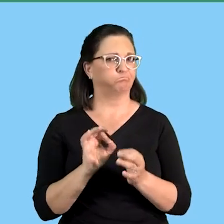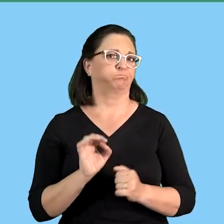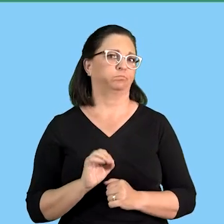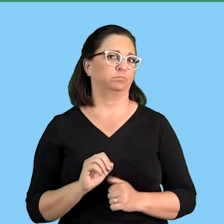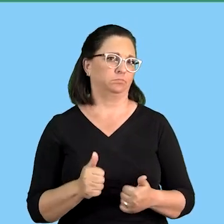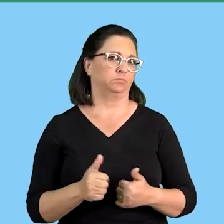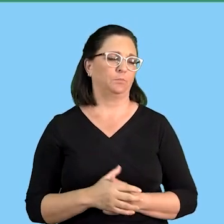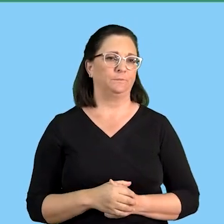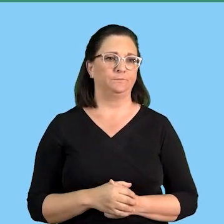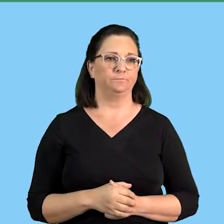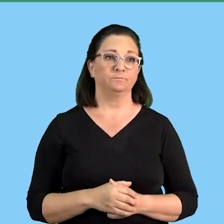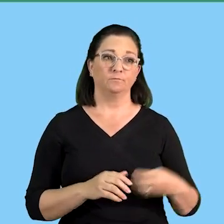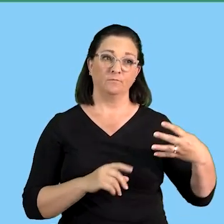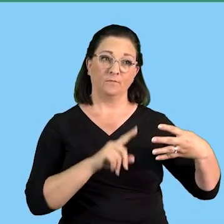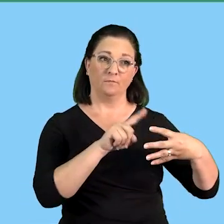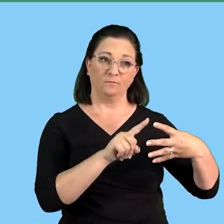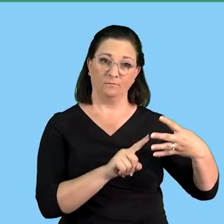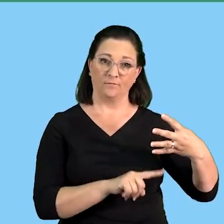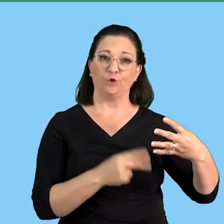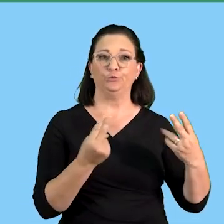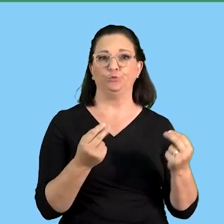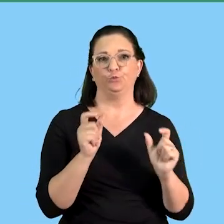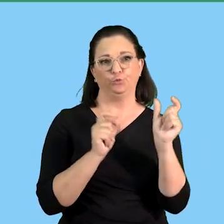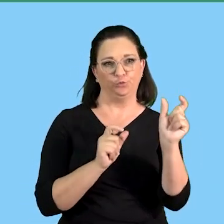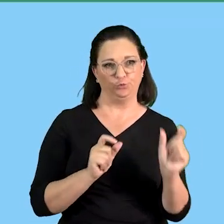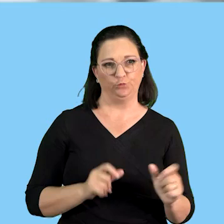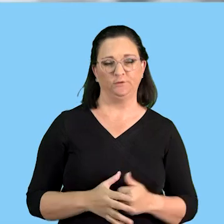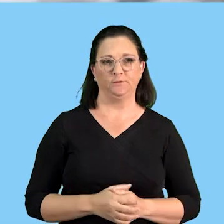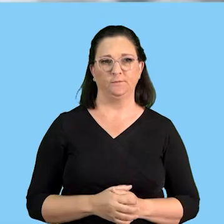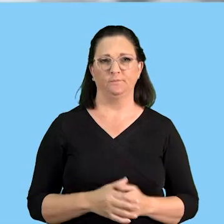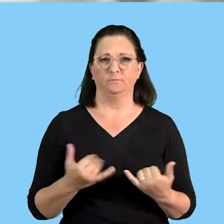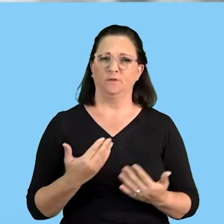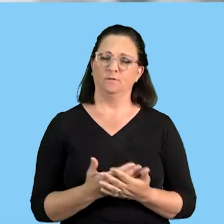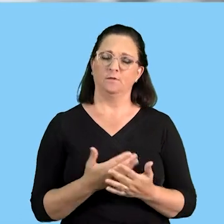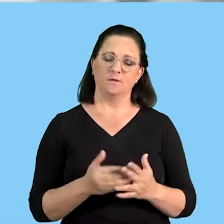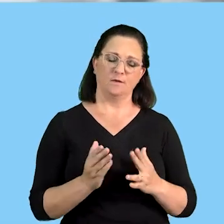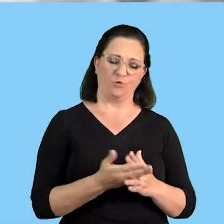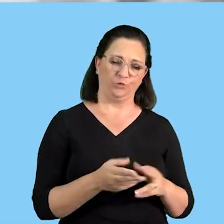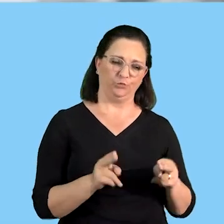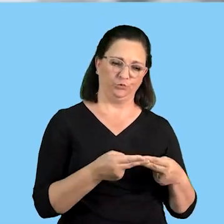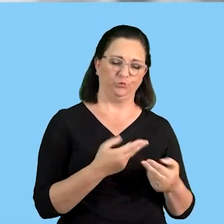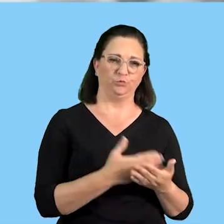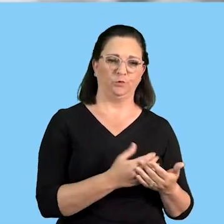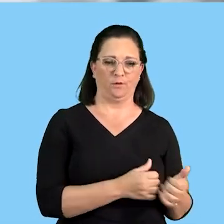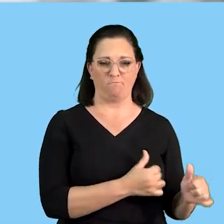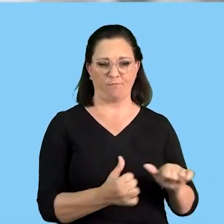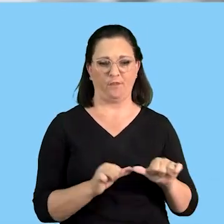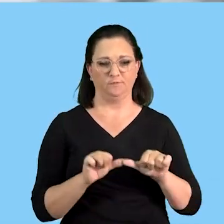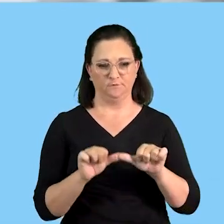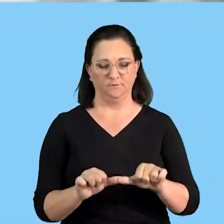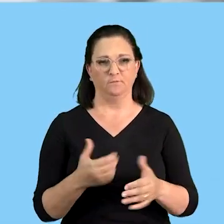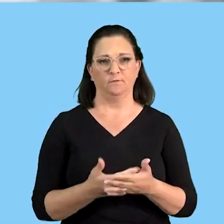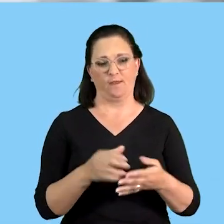well. So those are your new words and language for this topic. So with that being said, let us take a short break and we will continue